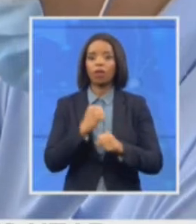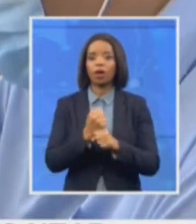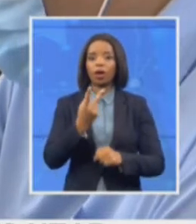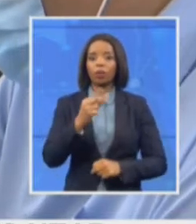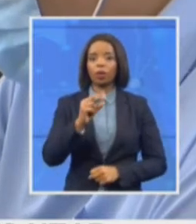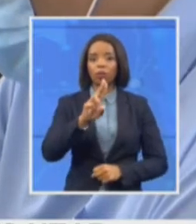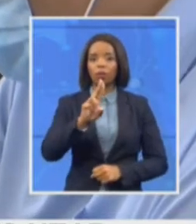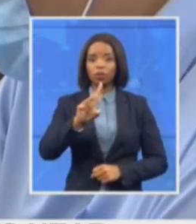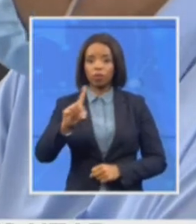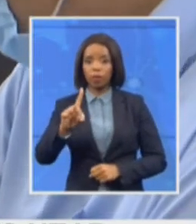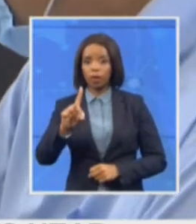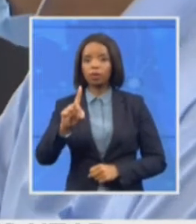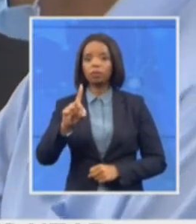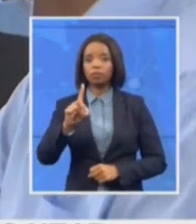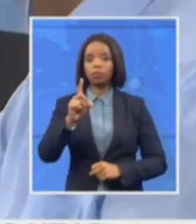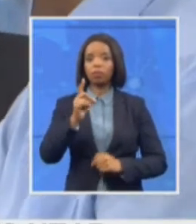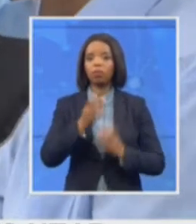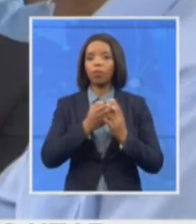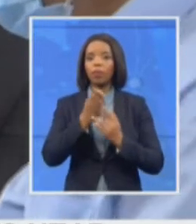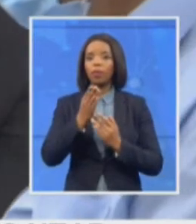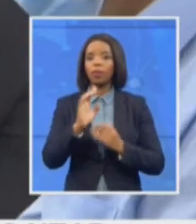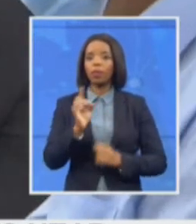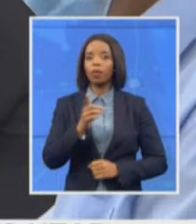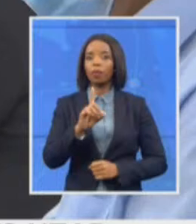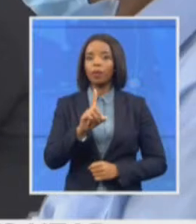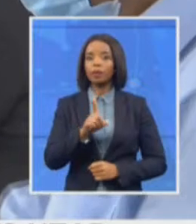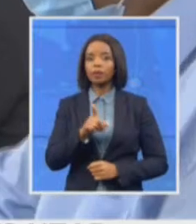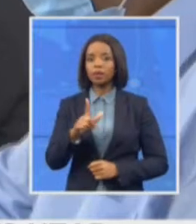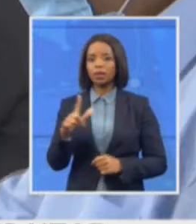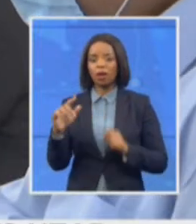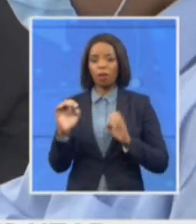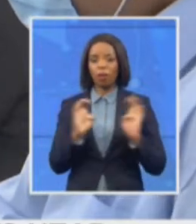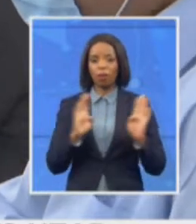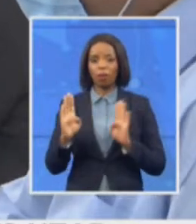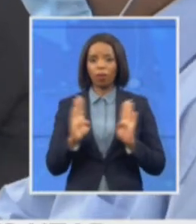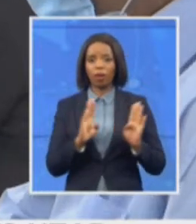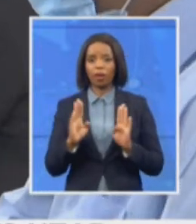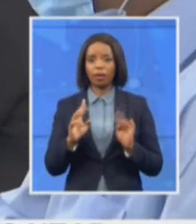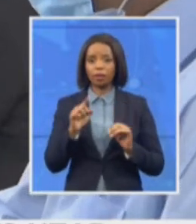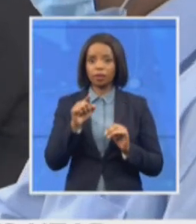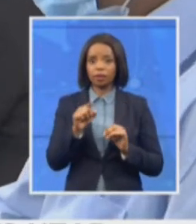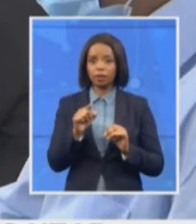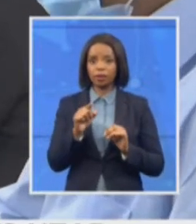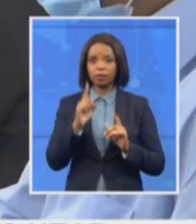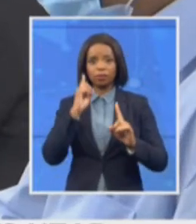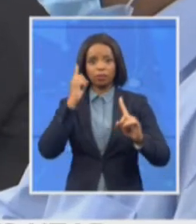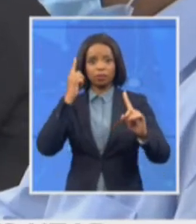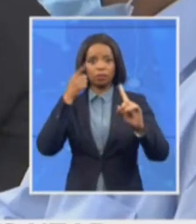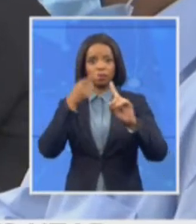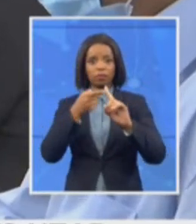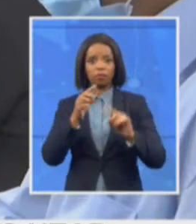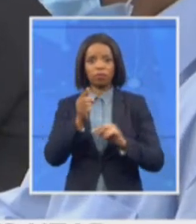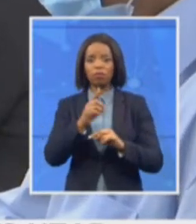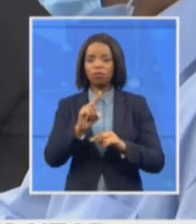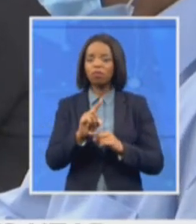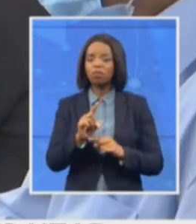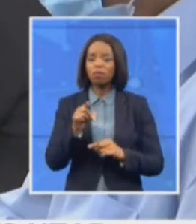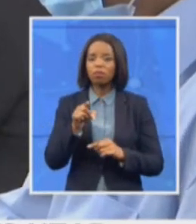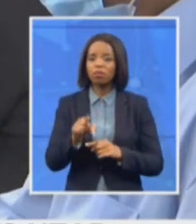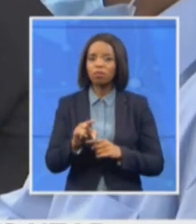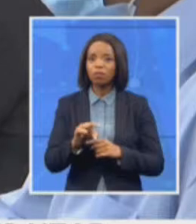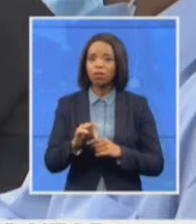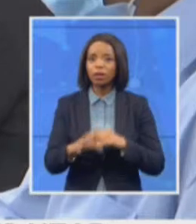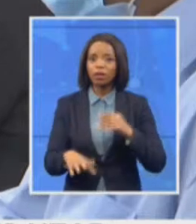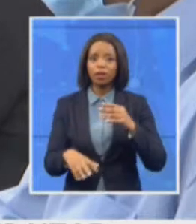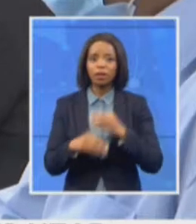omission, intentionally, alternatively, grossly neglected to discharge your fiduciary responsibilities to the SABC by allowing and or